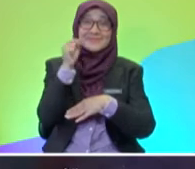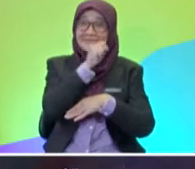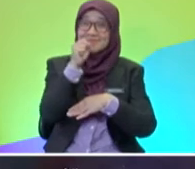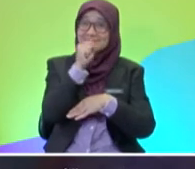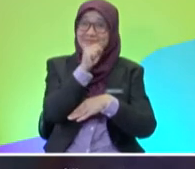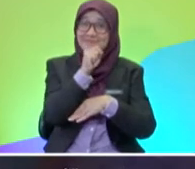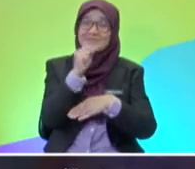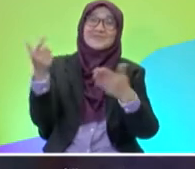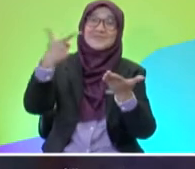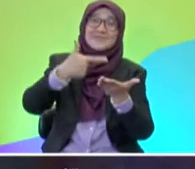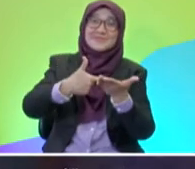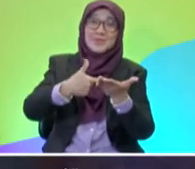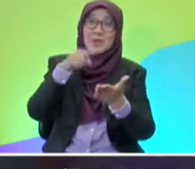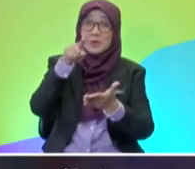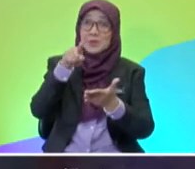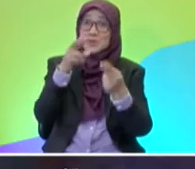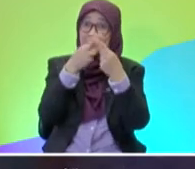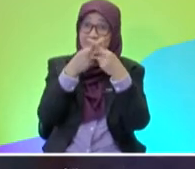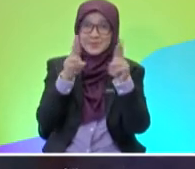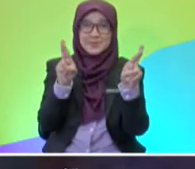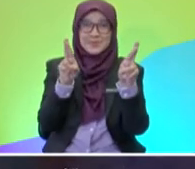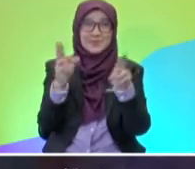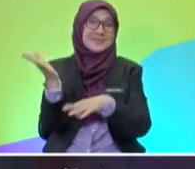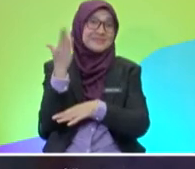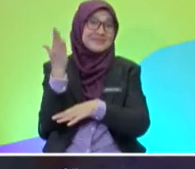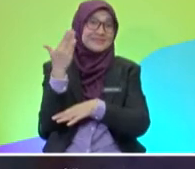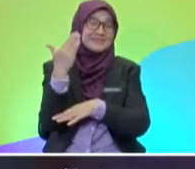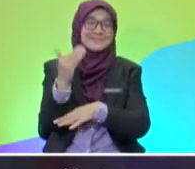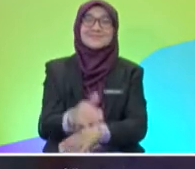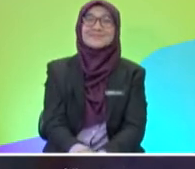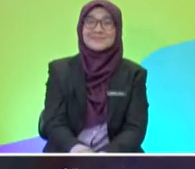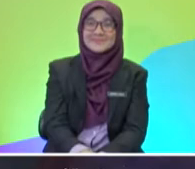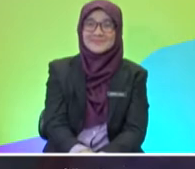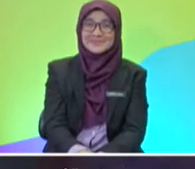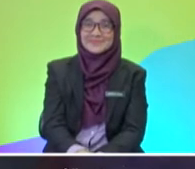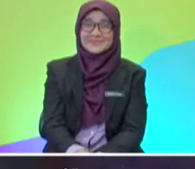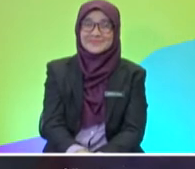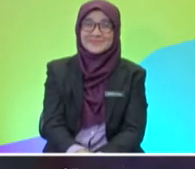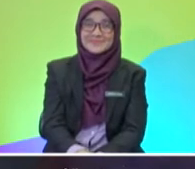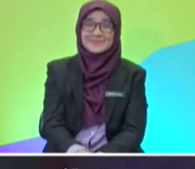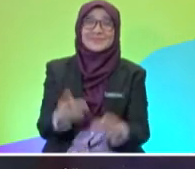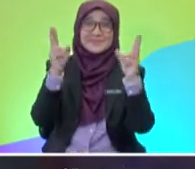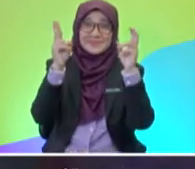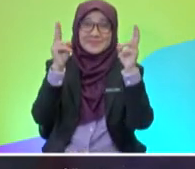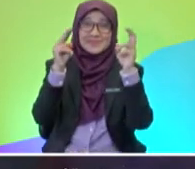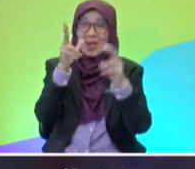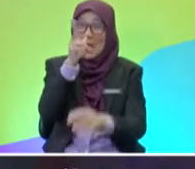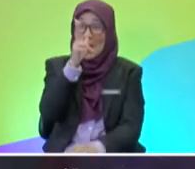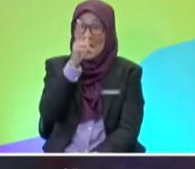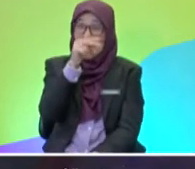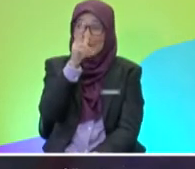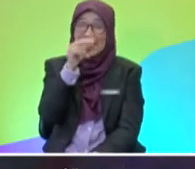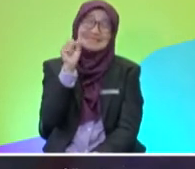Yes, I'm ready. Are you ready, friends at home? Okay, let's join us. Okay. What is this song called, Teacher Rahma? It's the bug song.